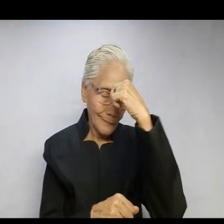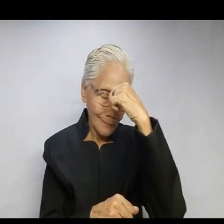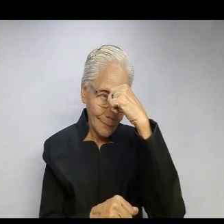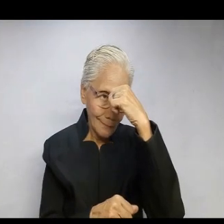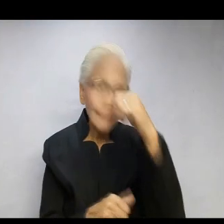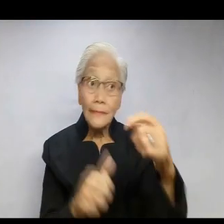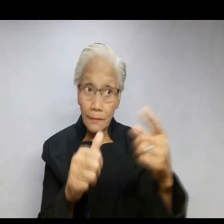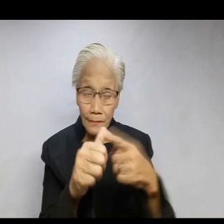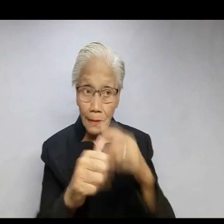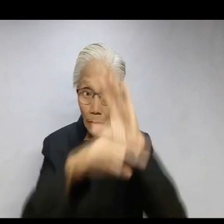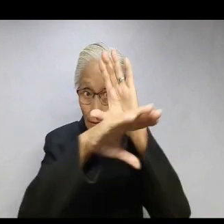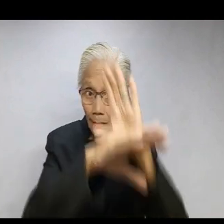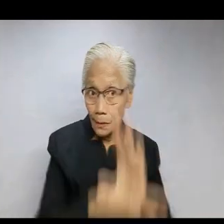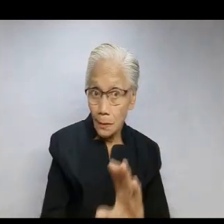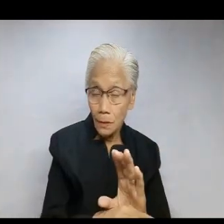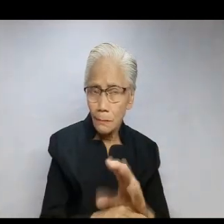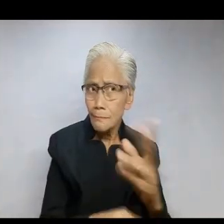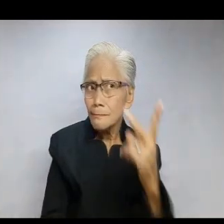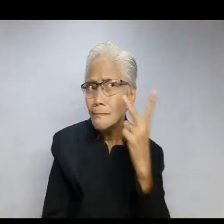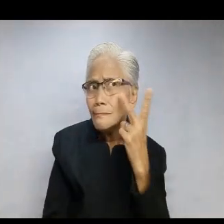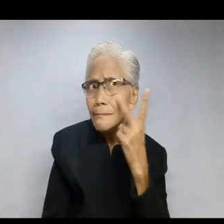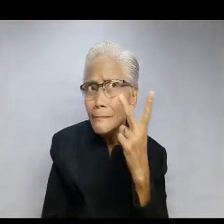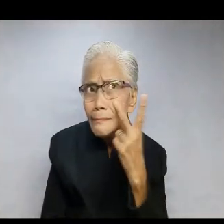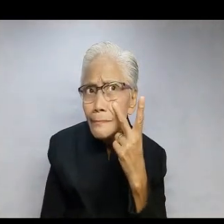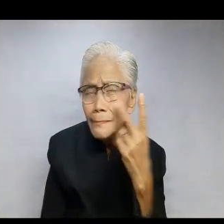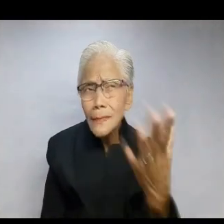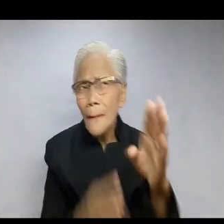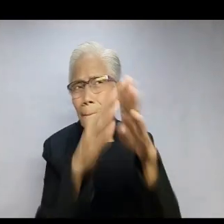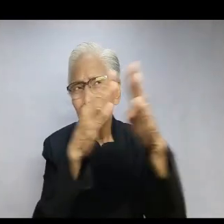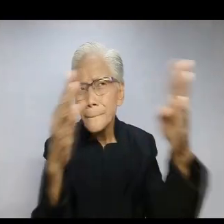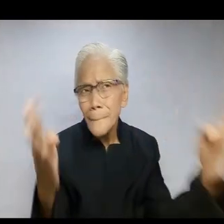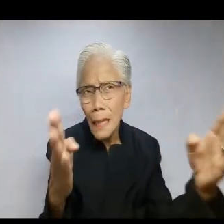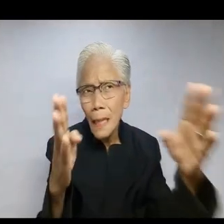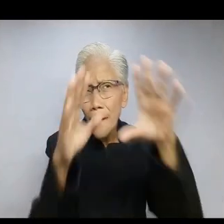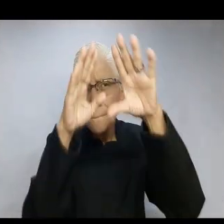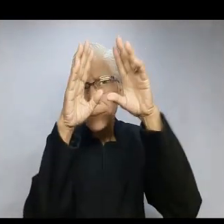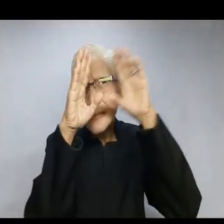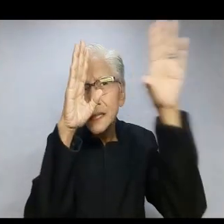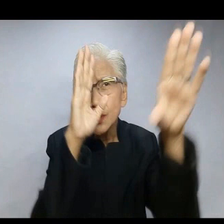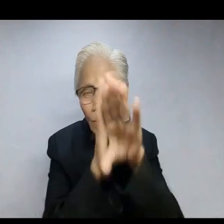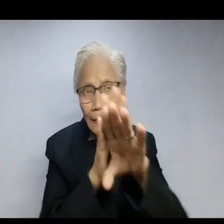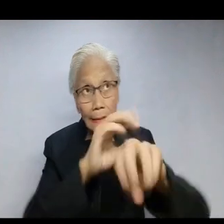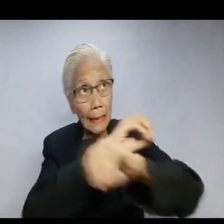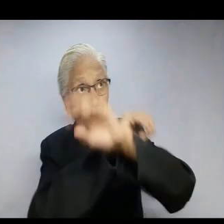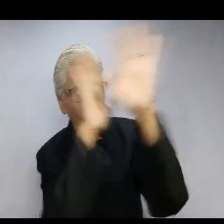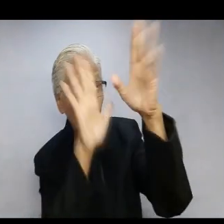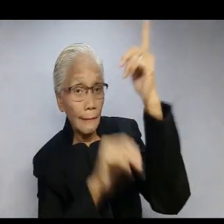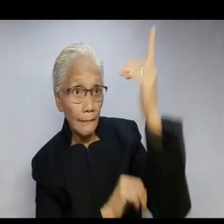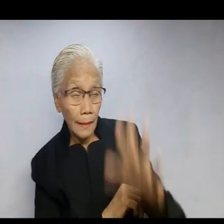is this. The first condition needed to see the big picture is the light of